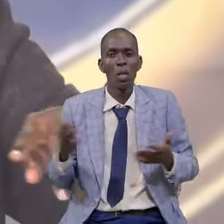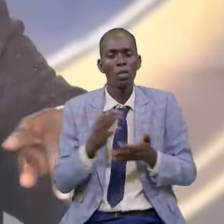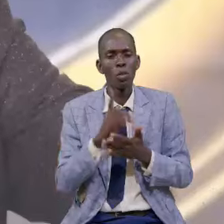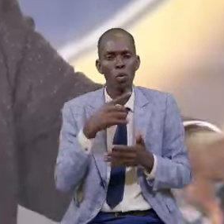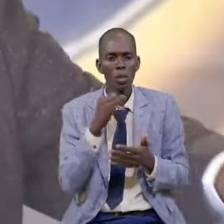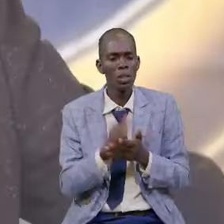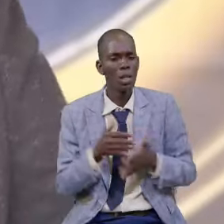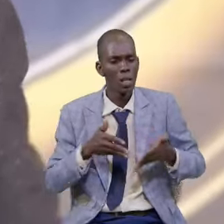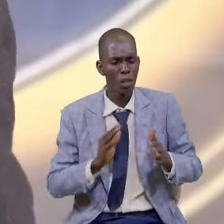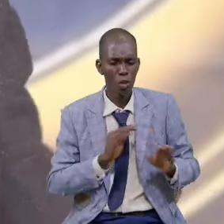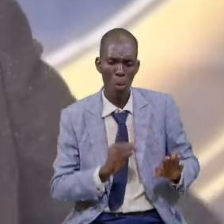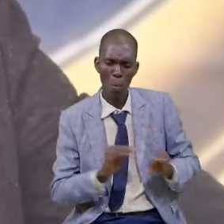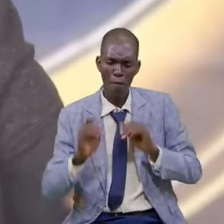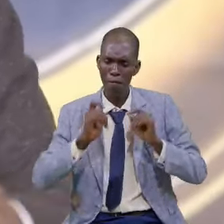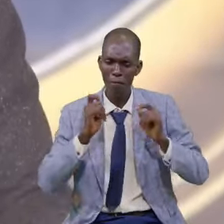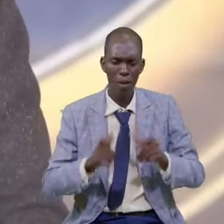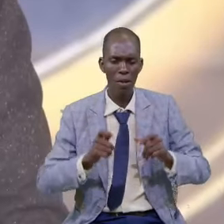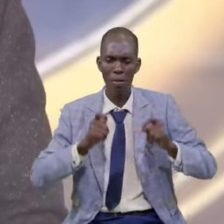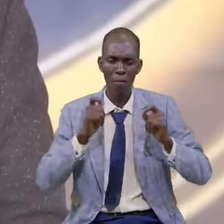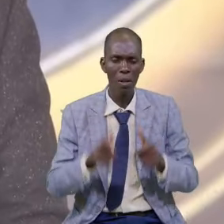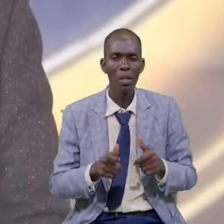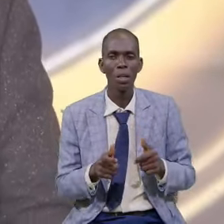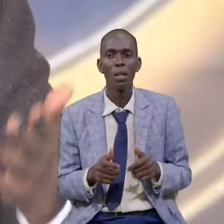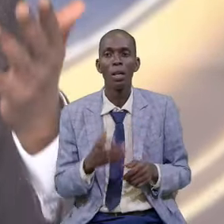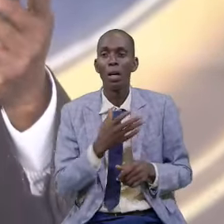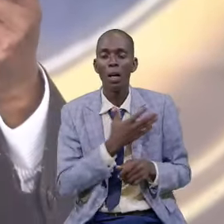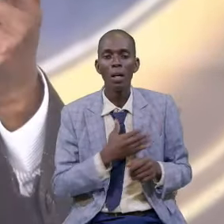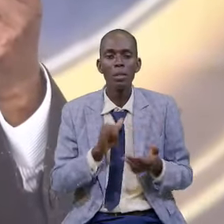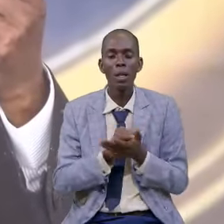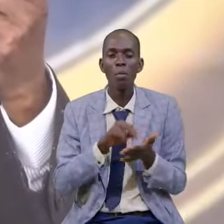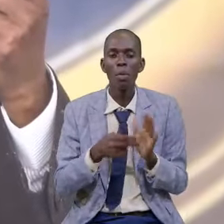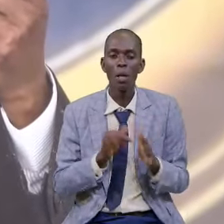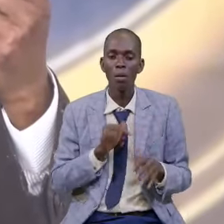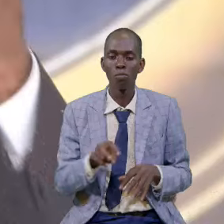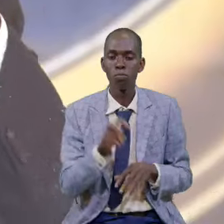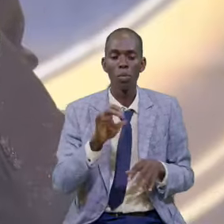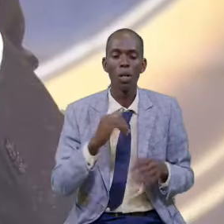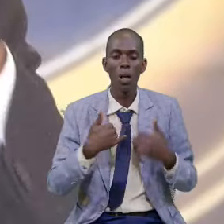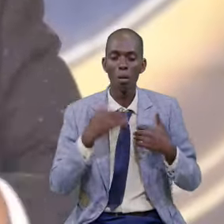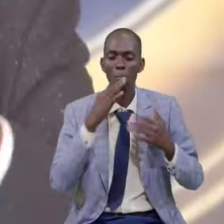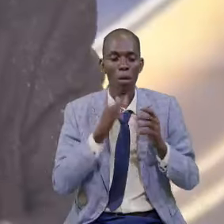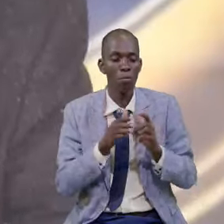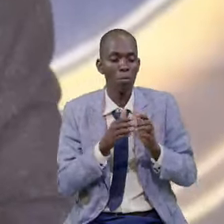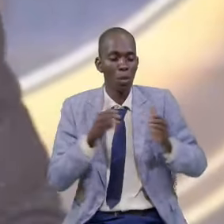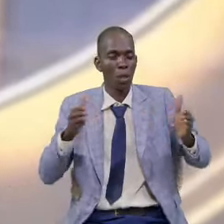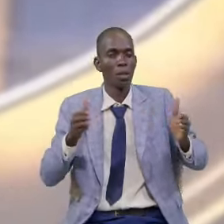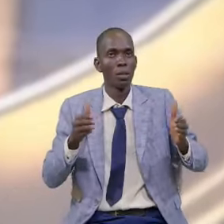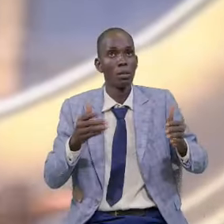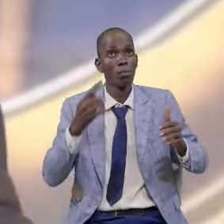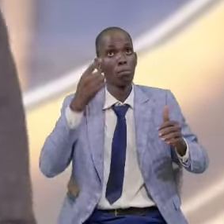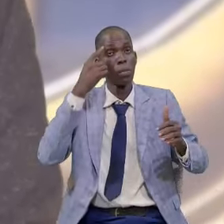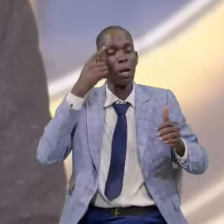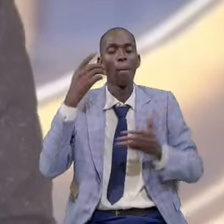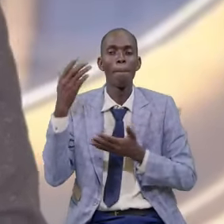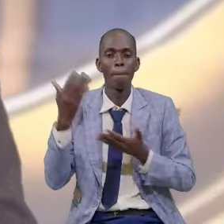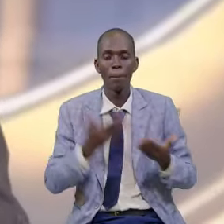this. And the circle was expanded. Now we have a bicycle. Now we have to use a